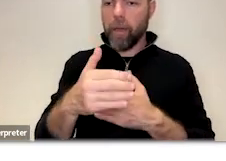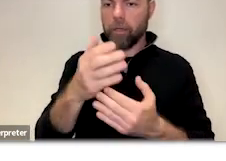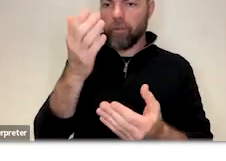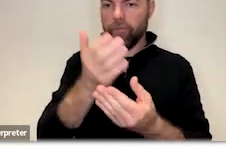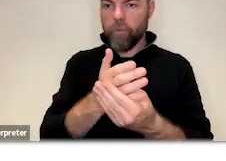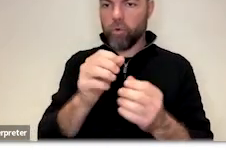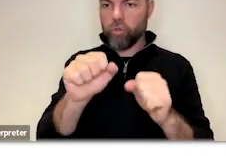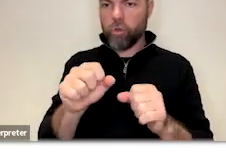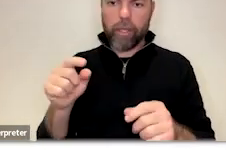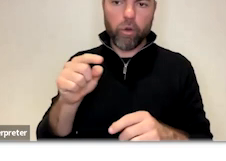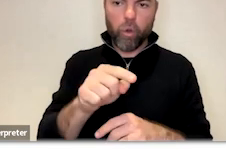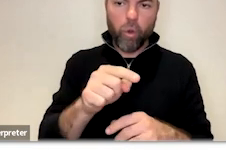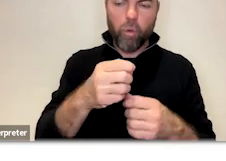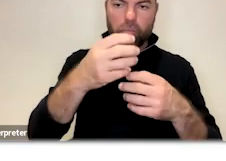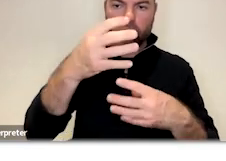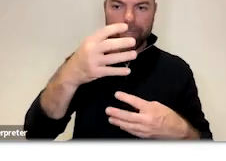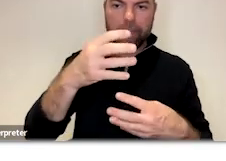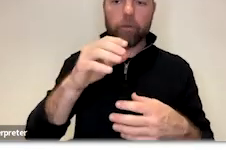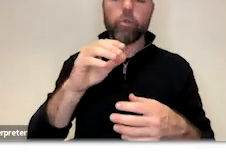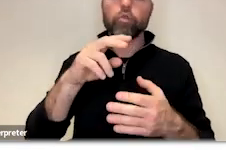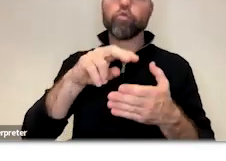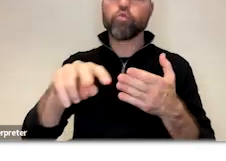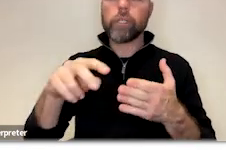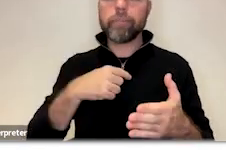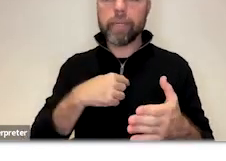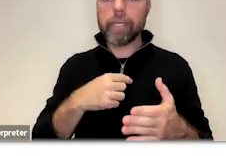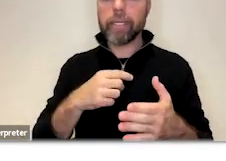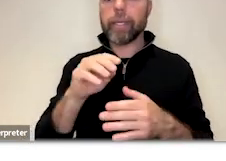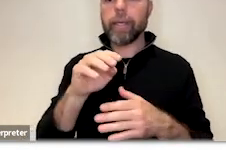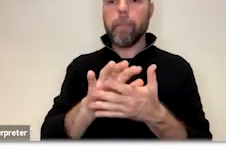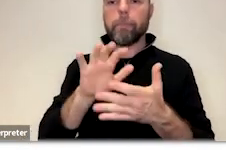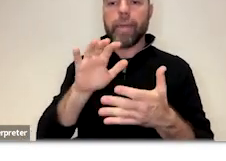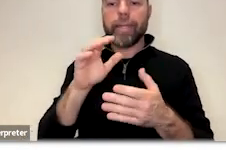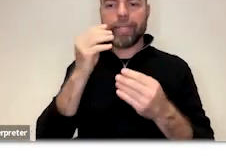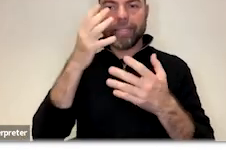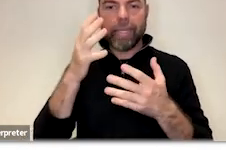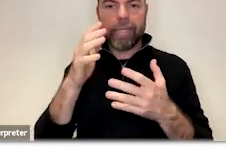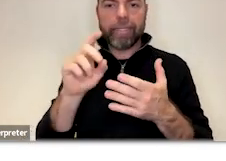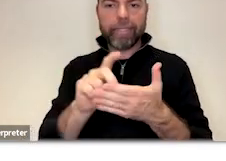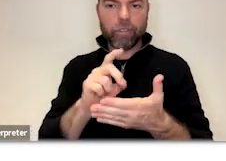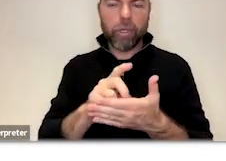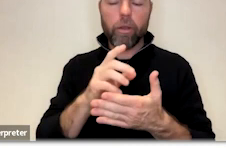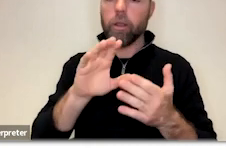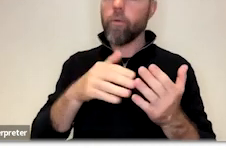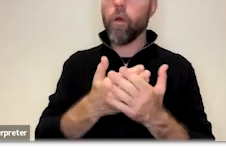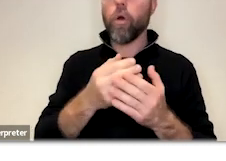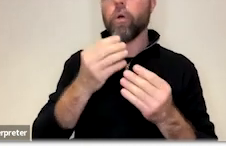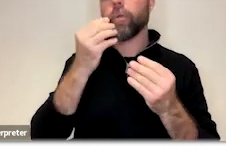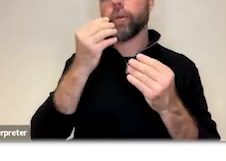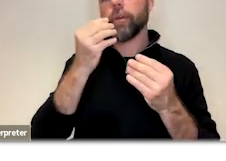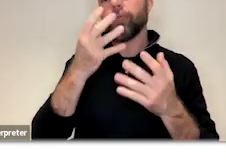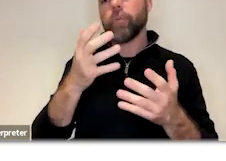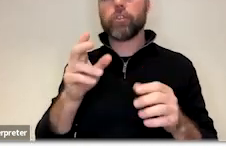get to and pull down our READMEs, our metadata dictionaries, all of that information that you need